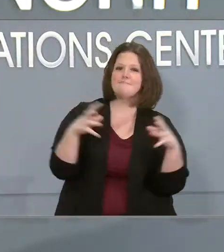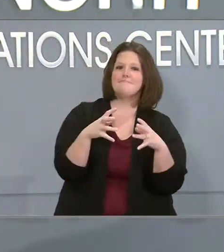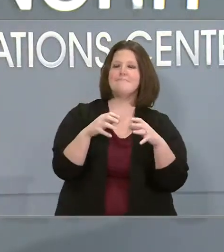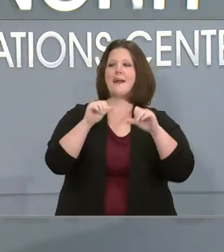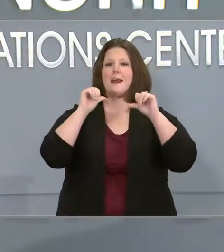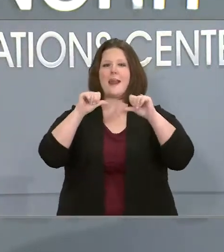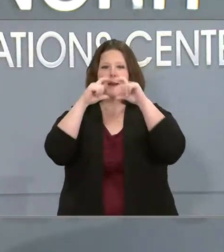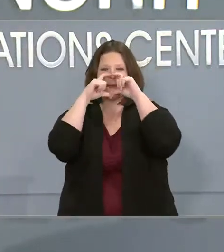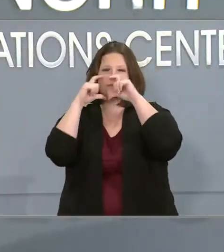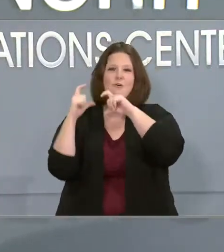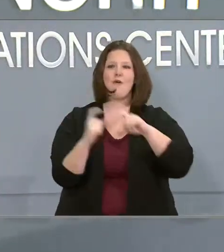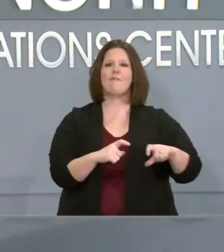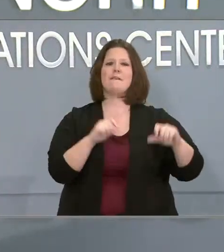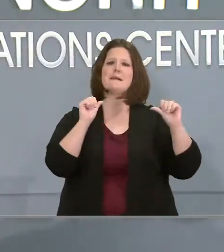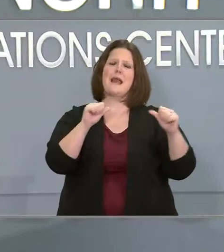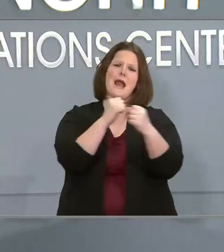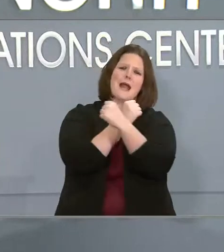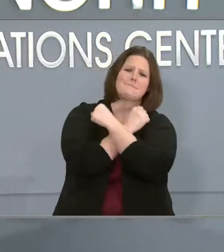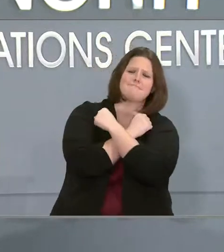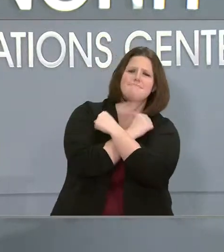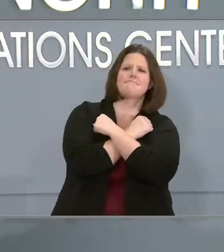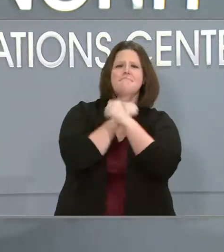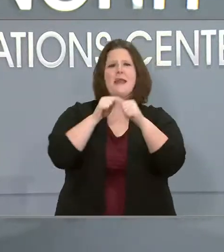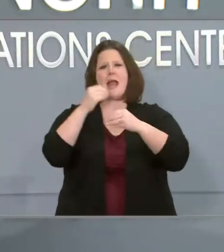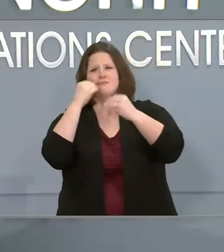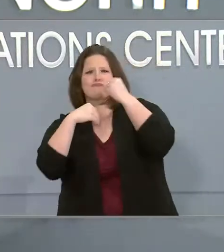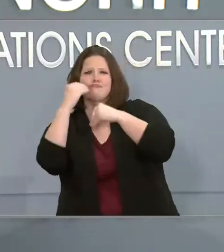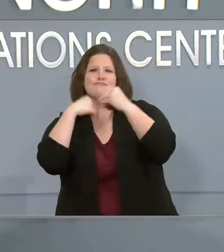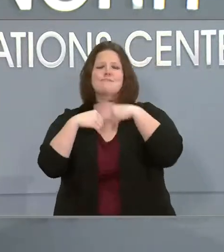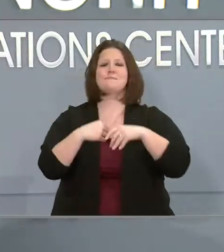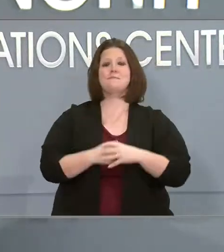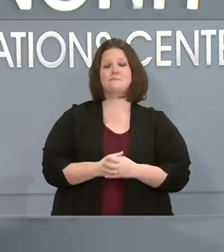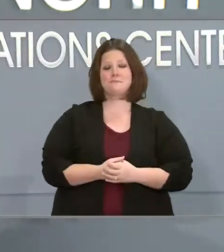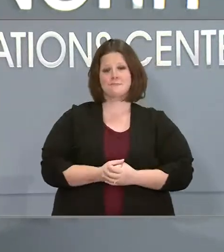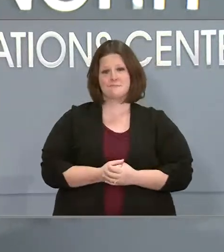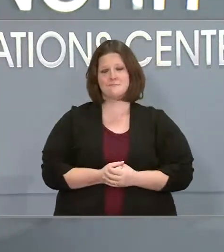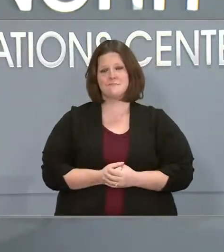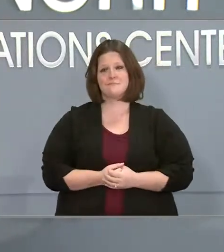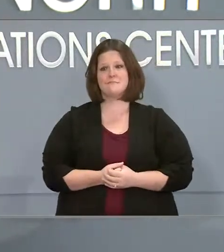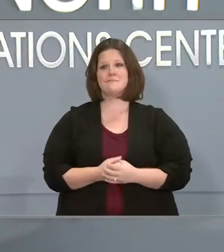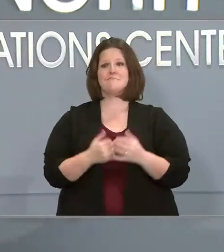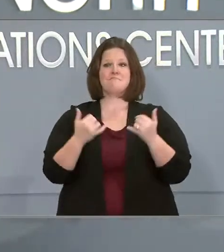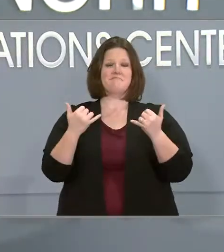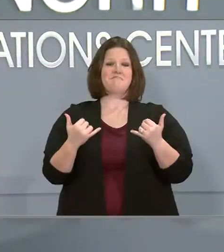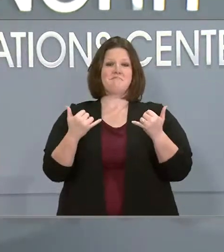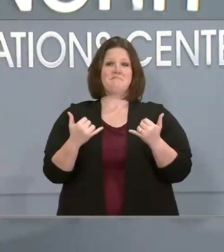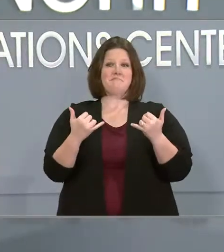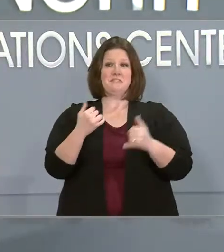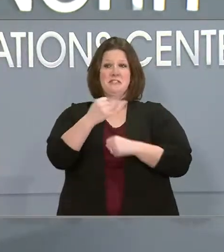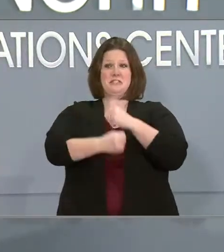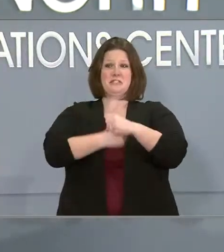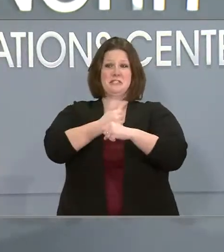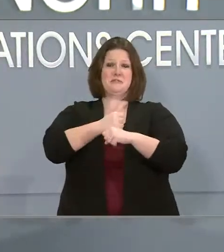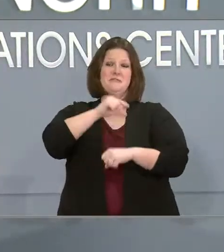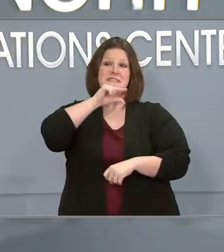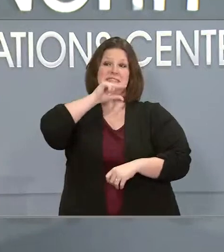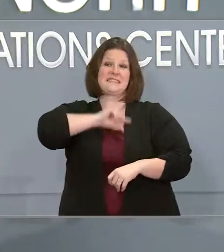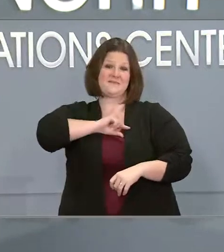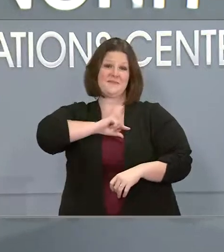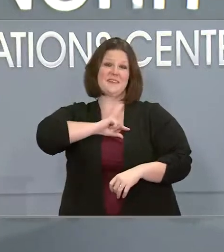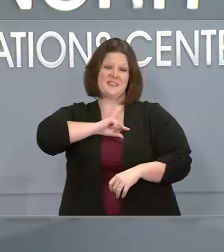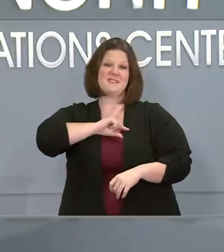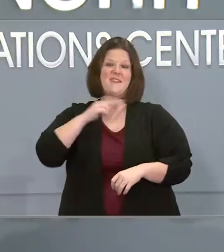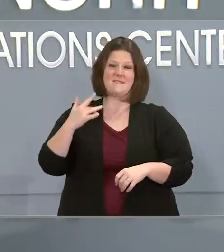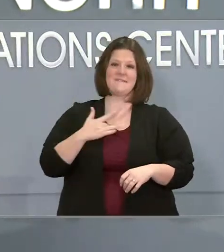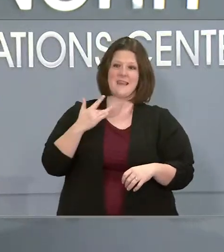good food. Thanksgiving this year did feel more normal, but we're all painfully aware that